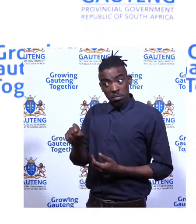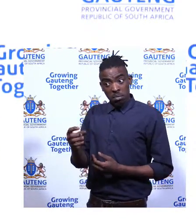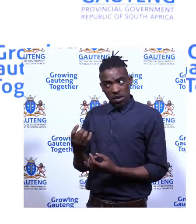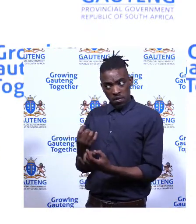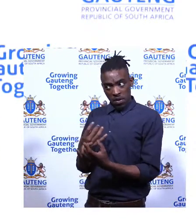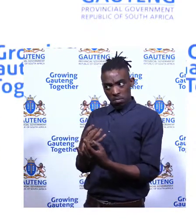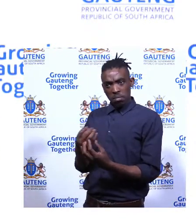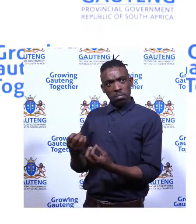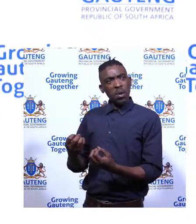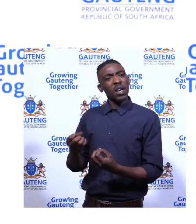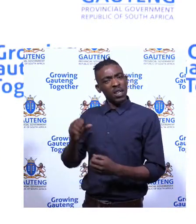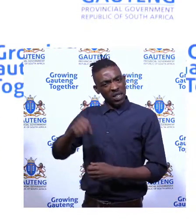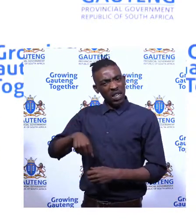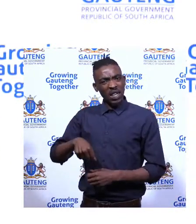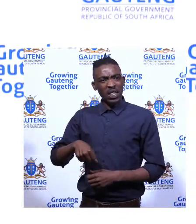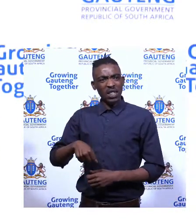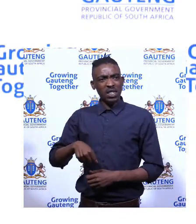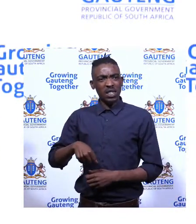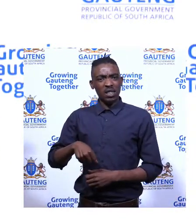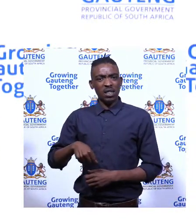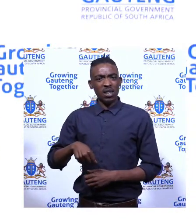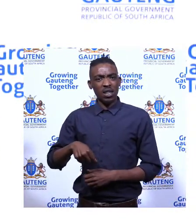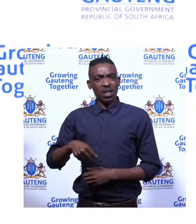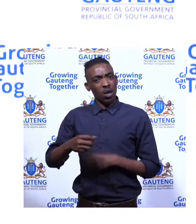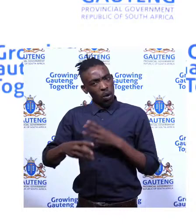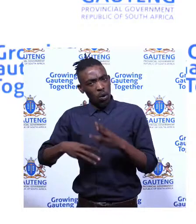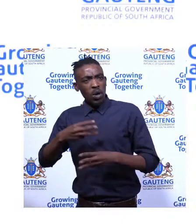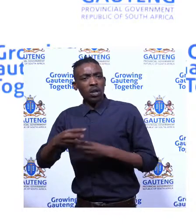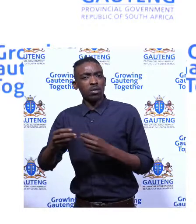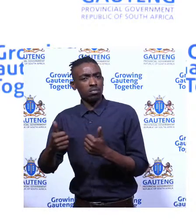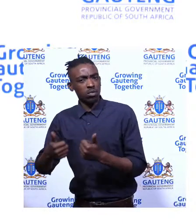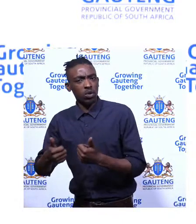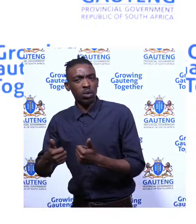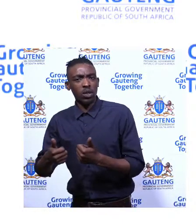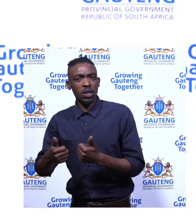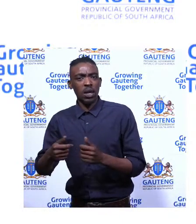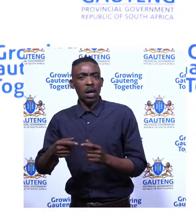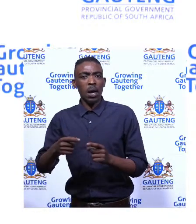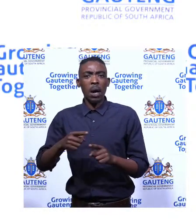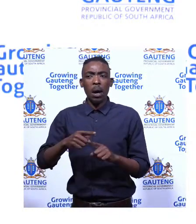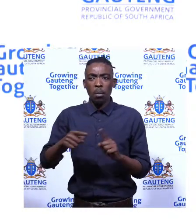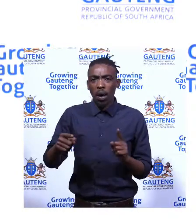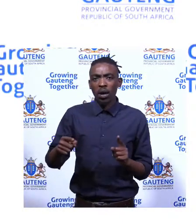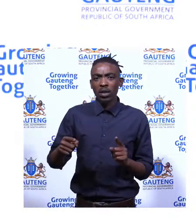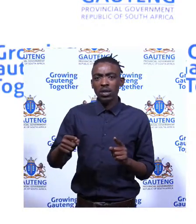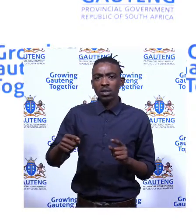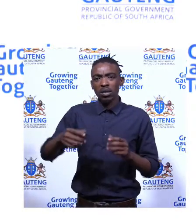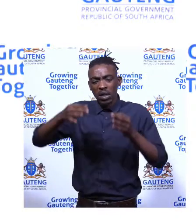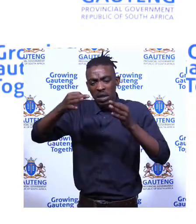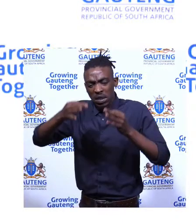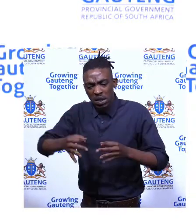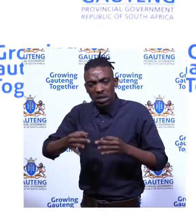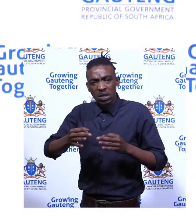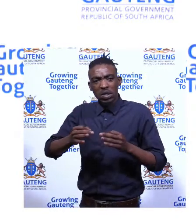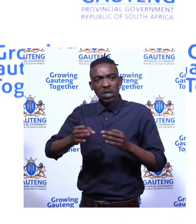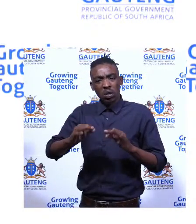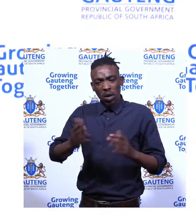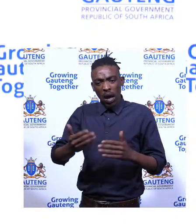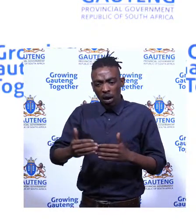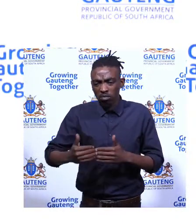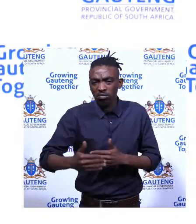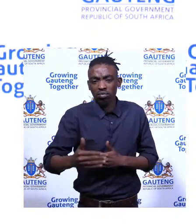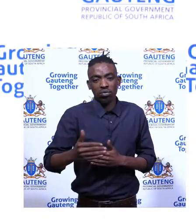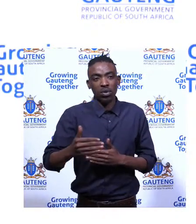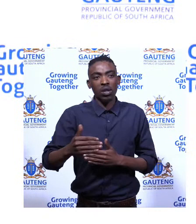the health workers are feeling. But where are we now? What will be the decision that will be taken? I must tell you